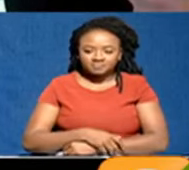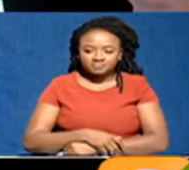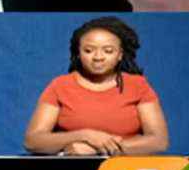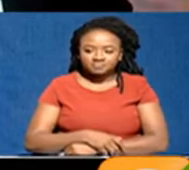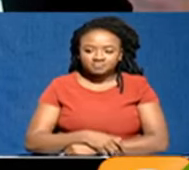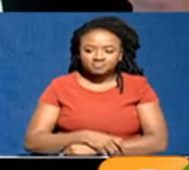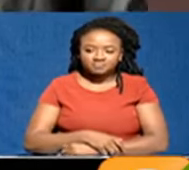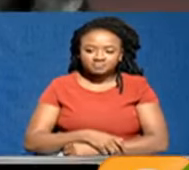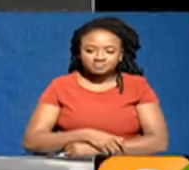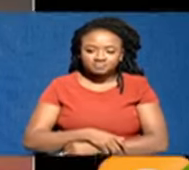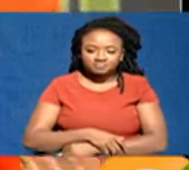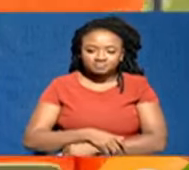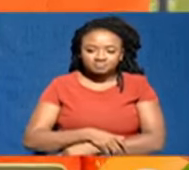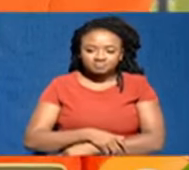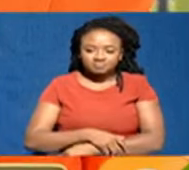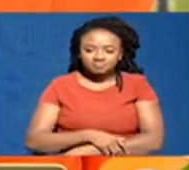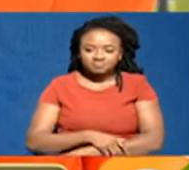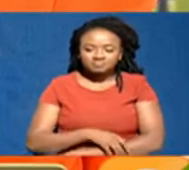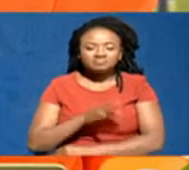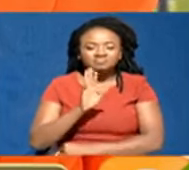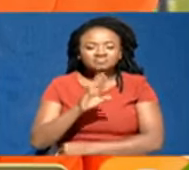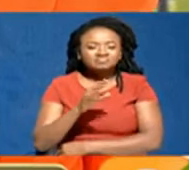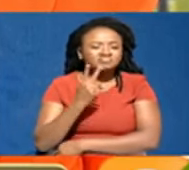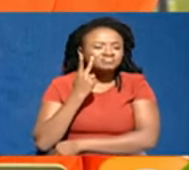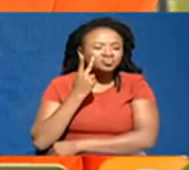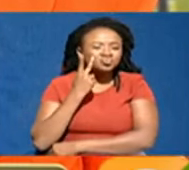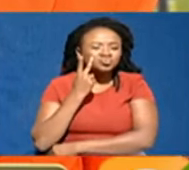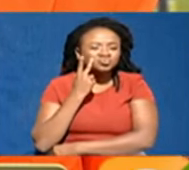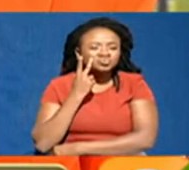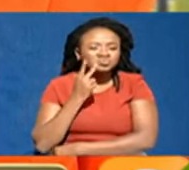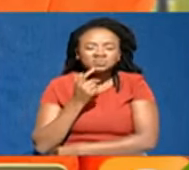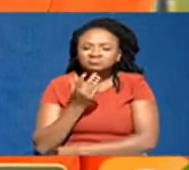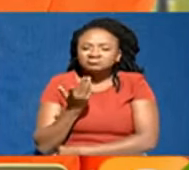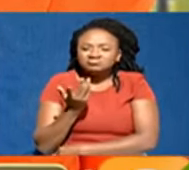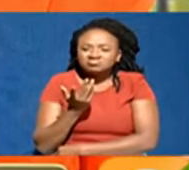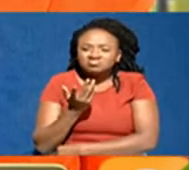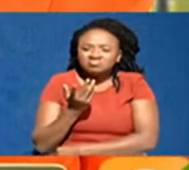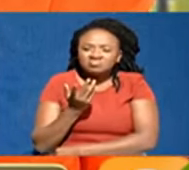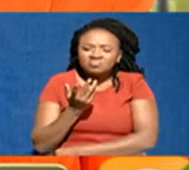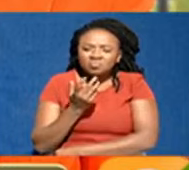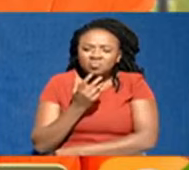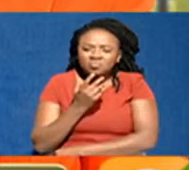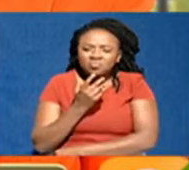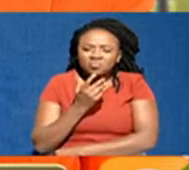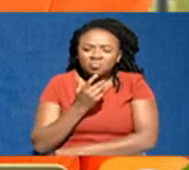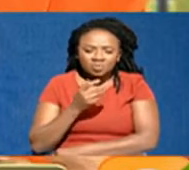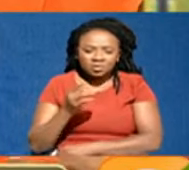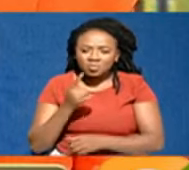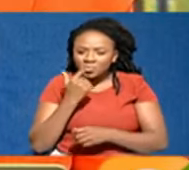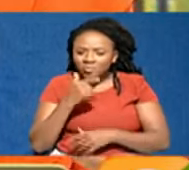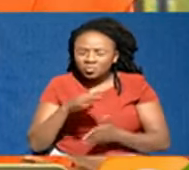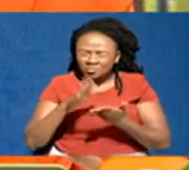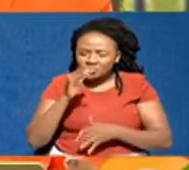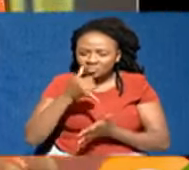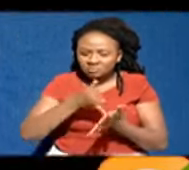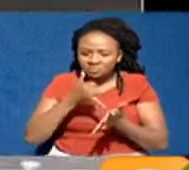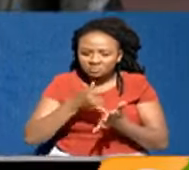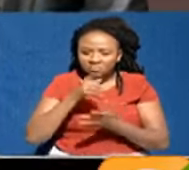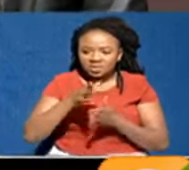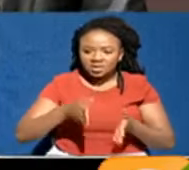look at the figures, which demographic is most likely to be involved in a road crash and how are you engaging